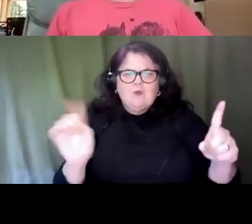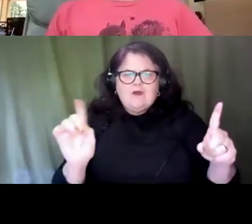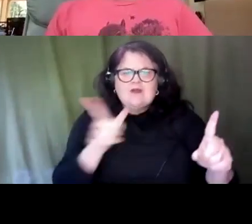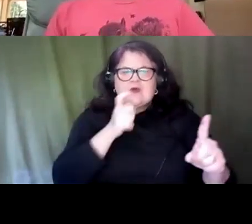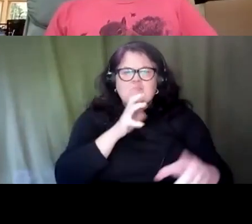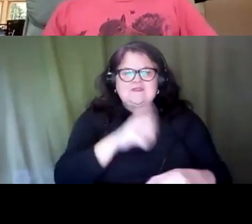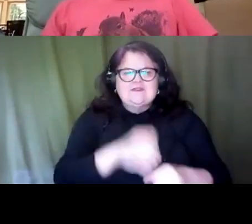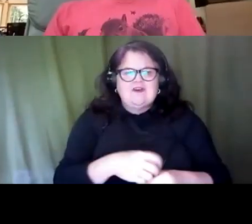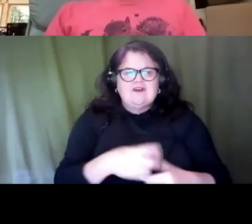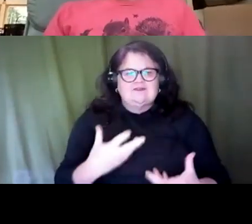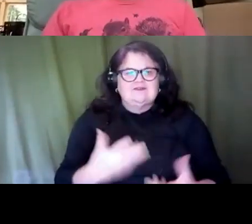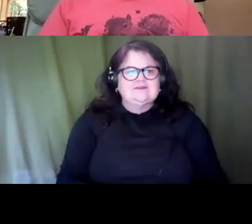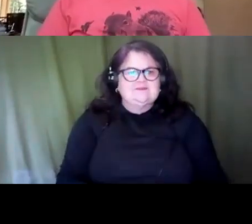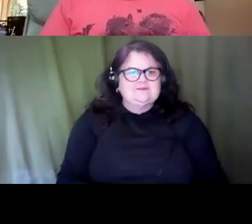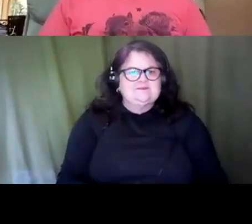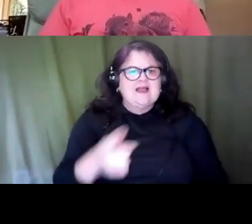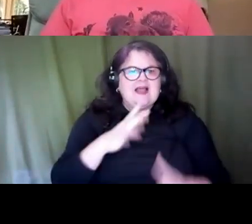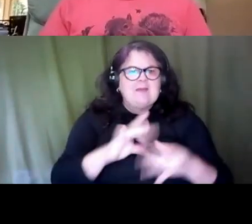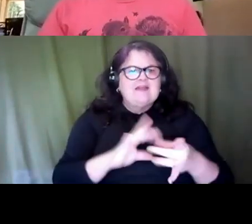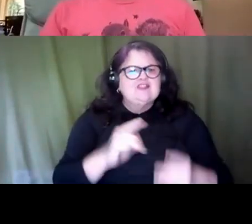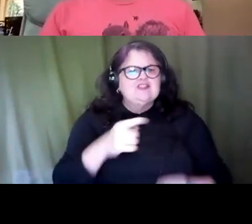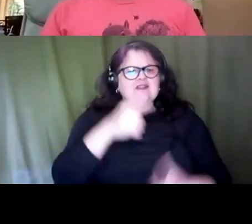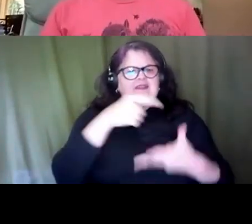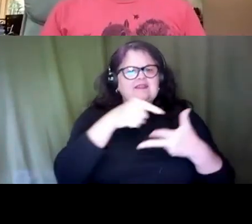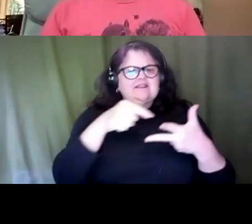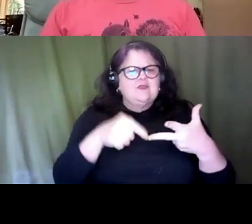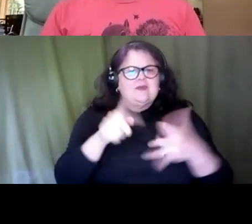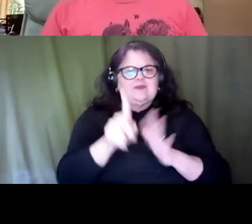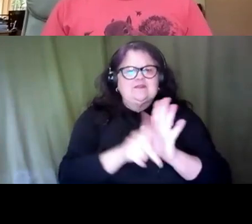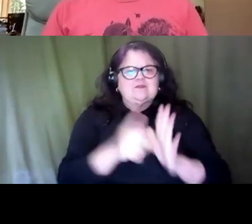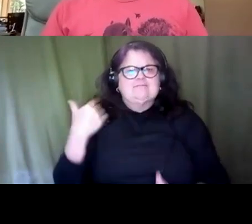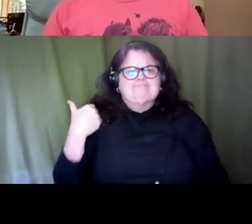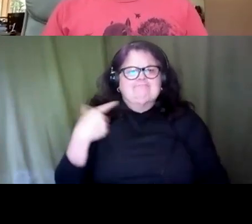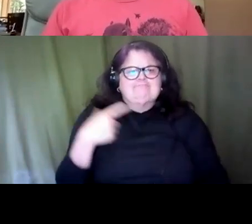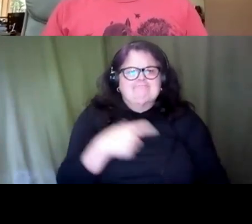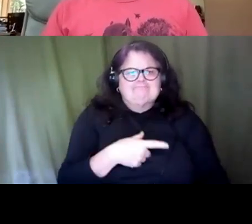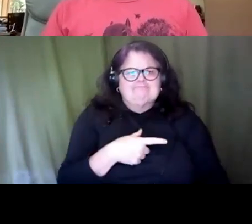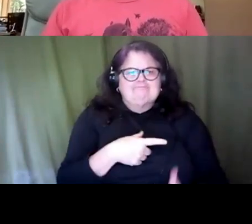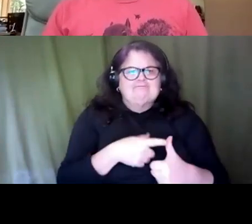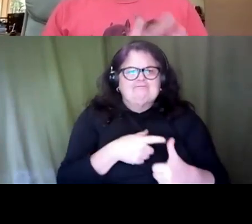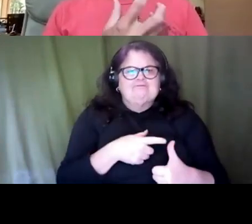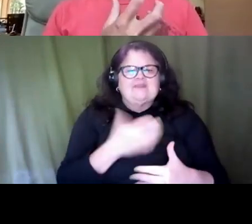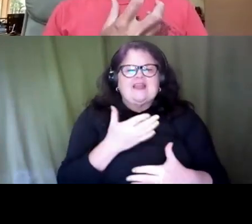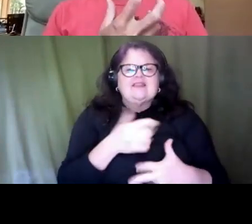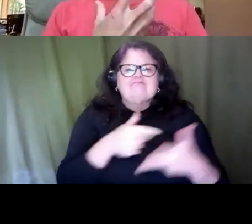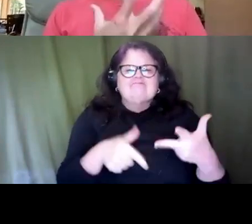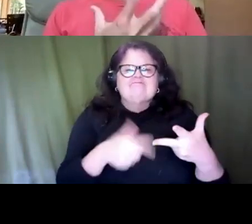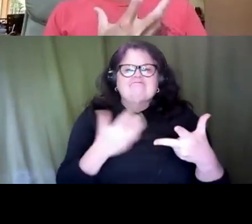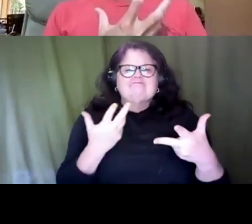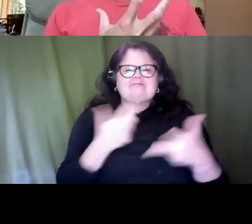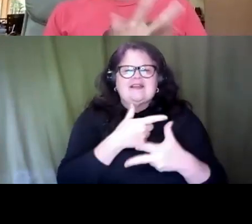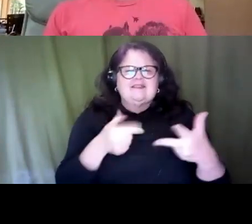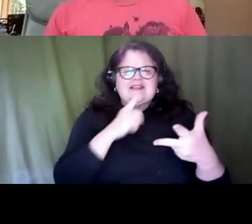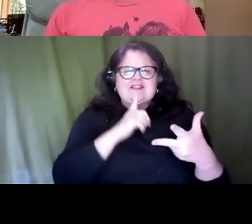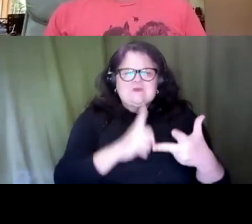involved? And I mentioned these 3 principles earlier on as things that you can, these really take